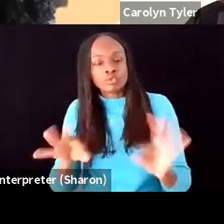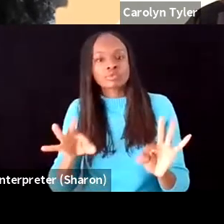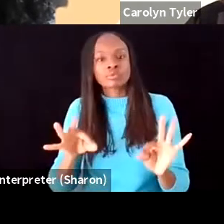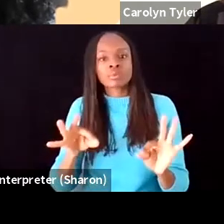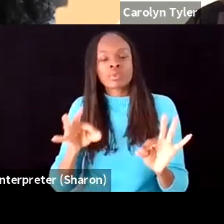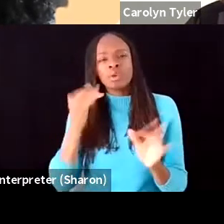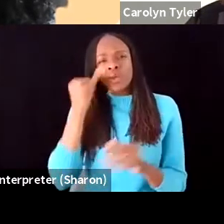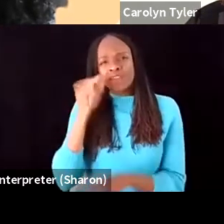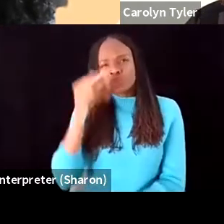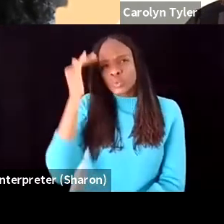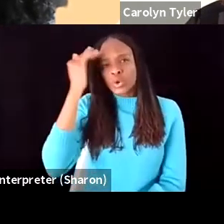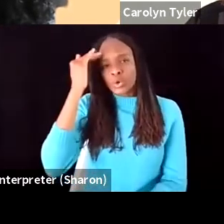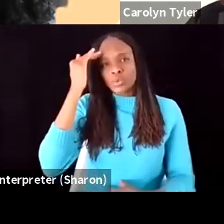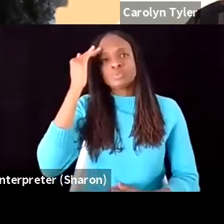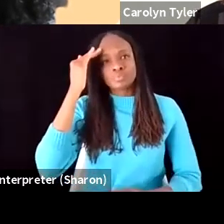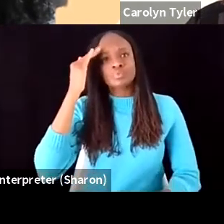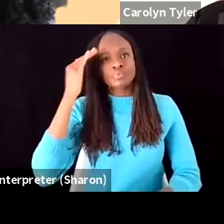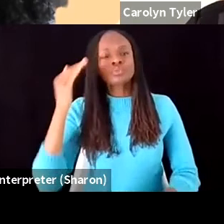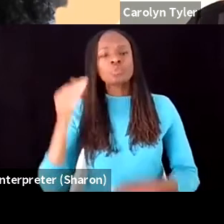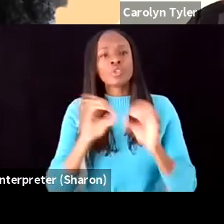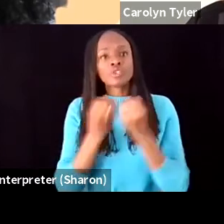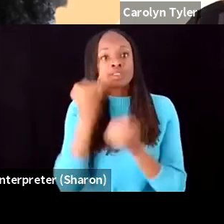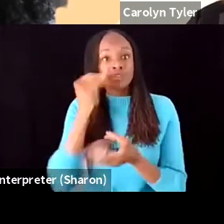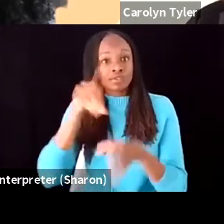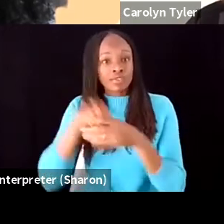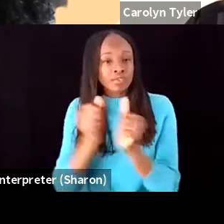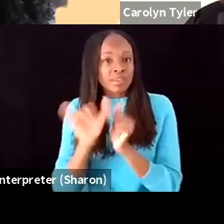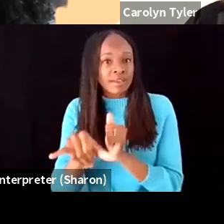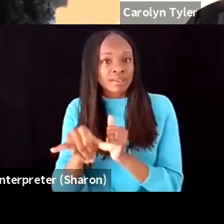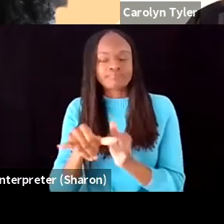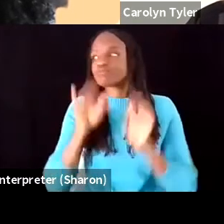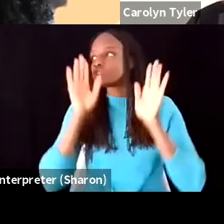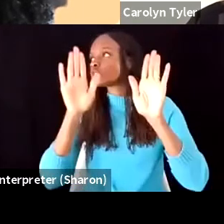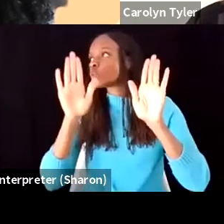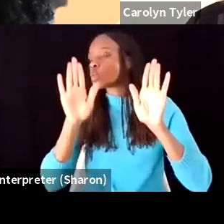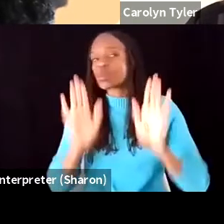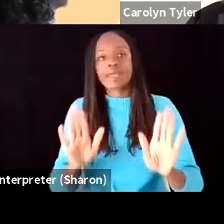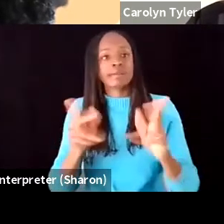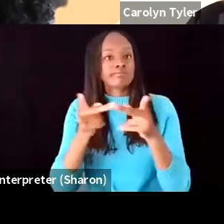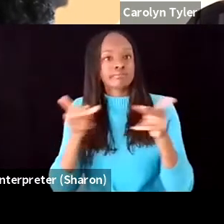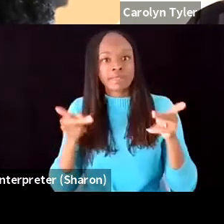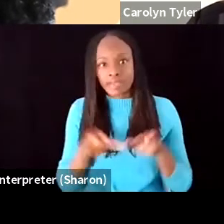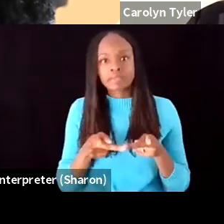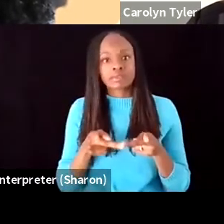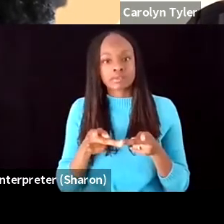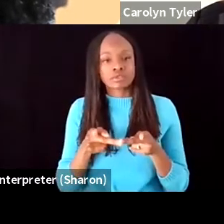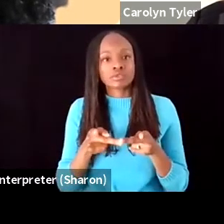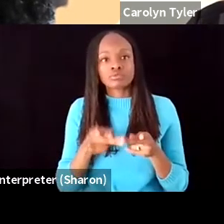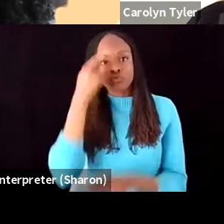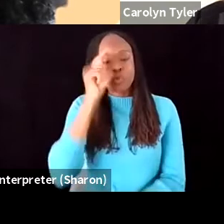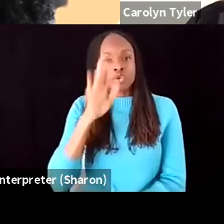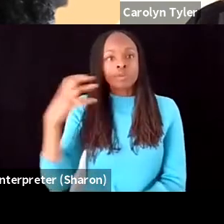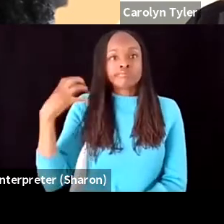you guys know of these organizations, if you're involved in them, that is a great place to turn your employers, your